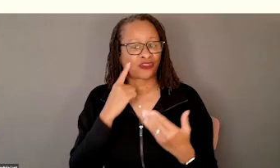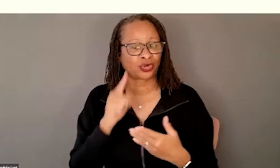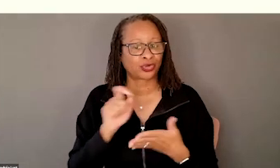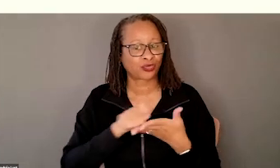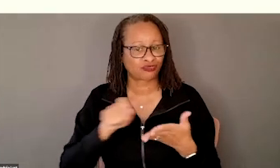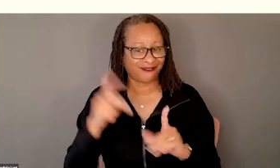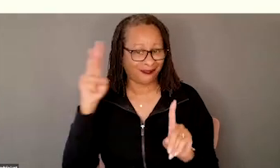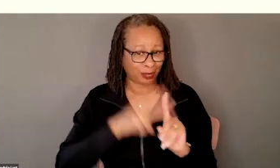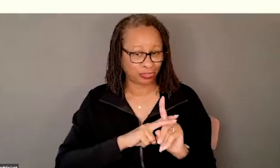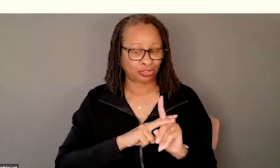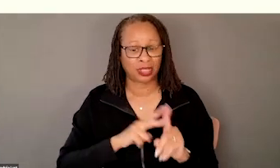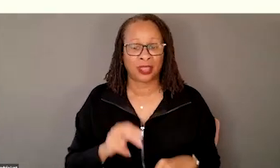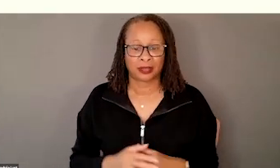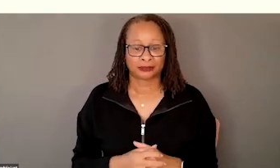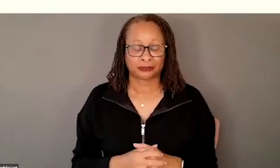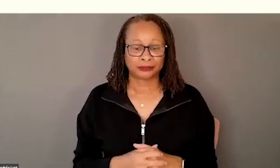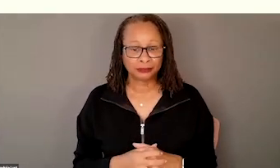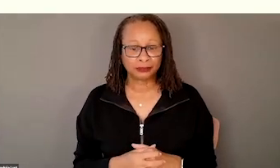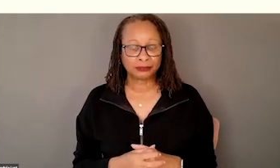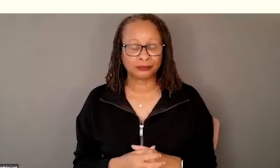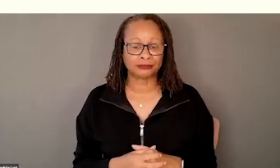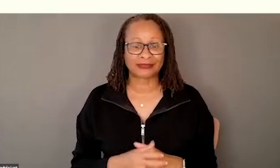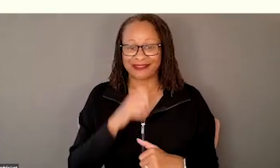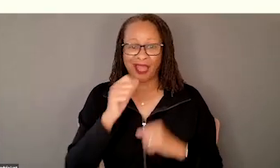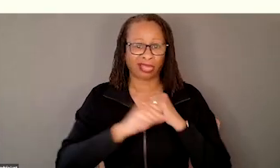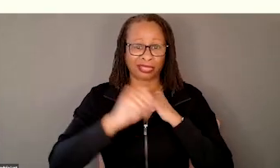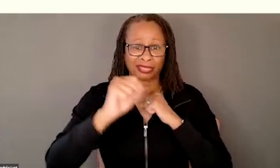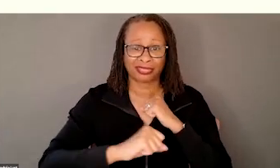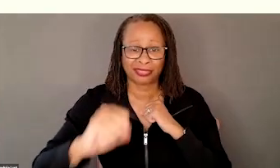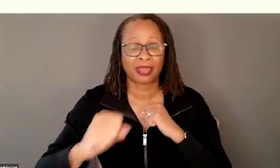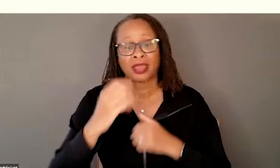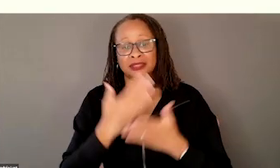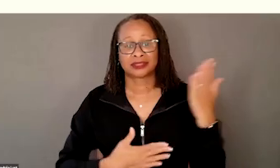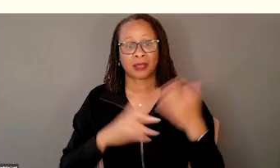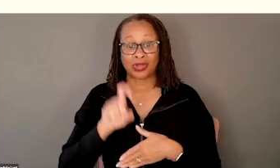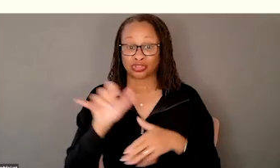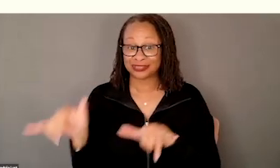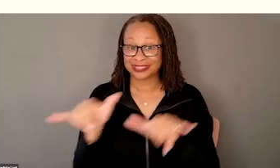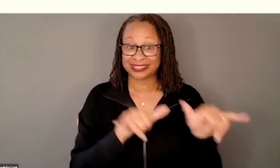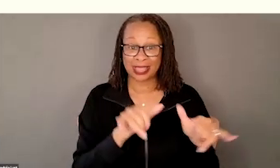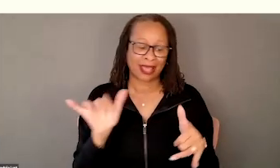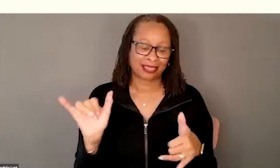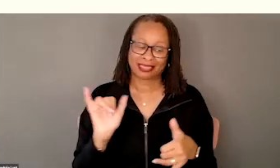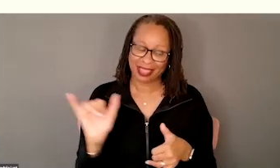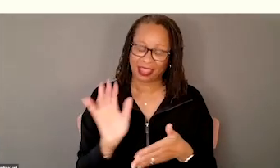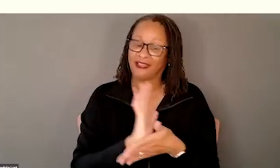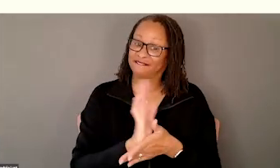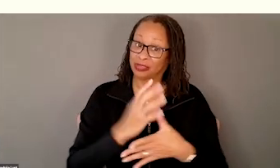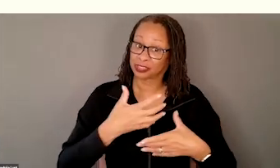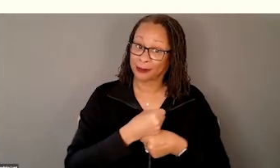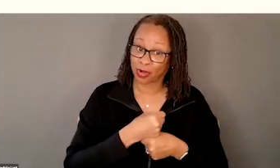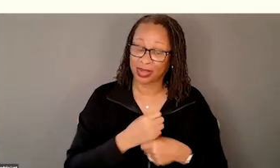an application and it's not as long, though some questions remain the same, like film summary. We know